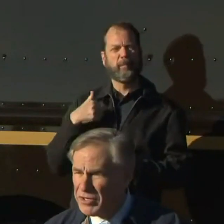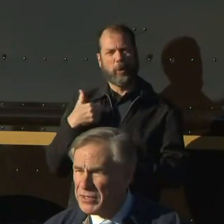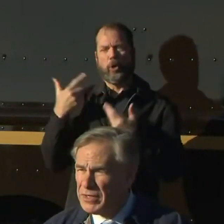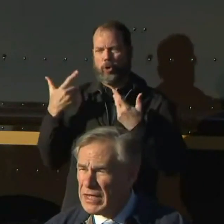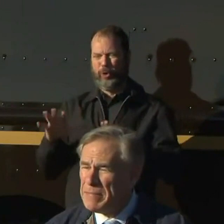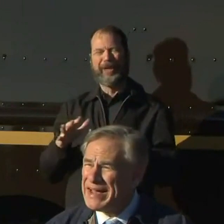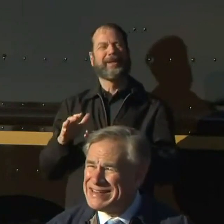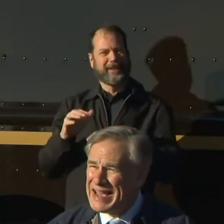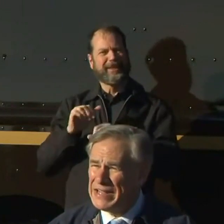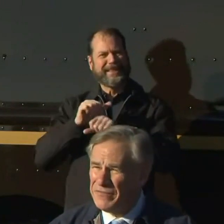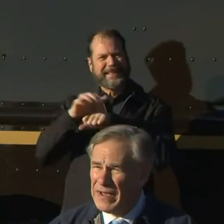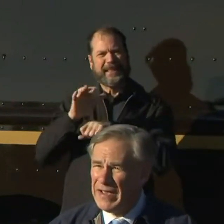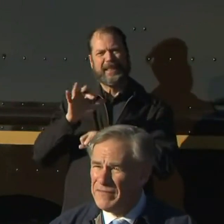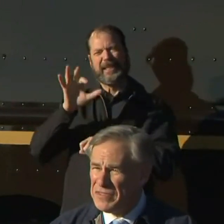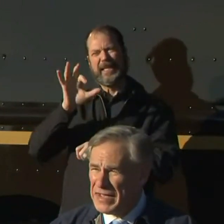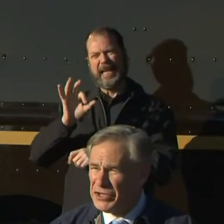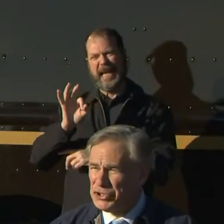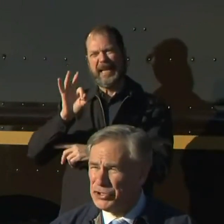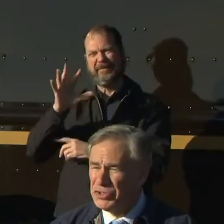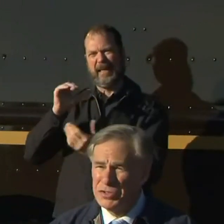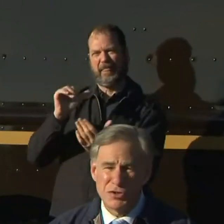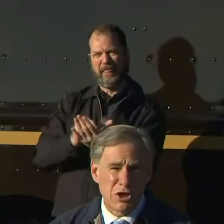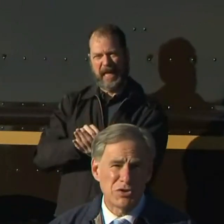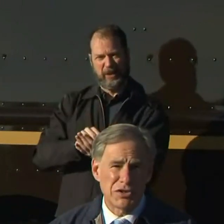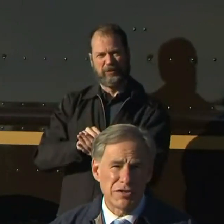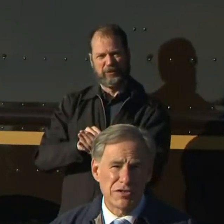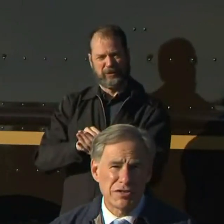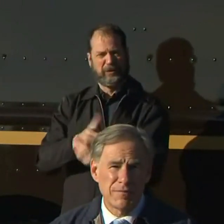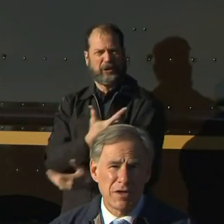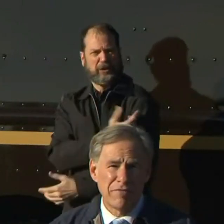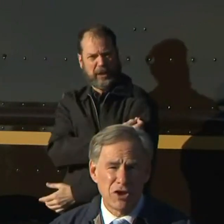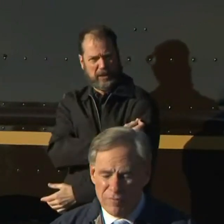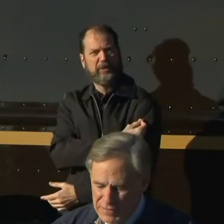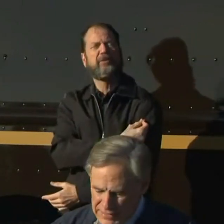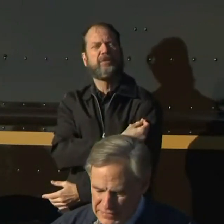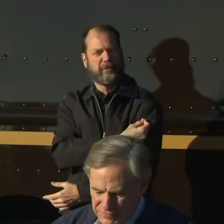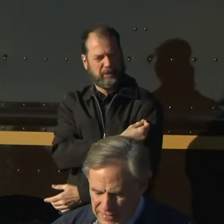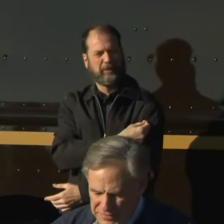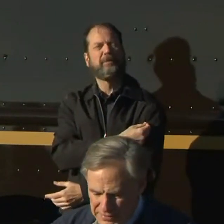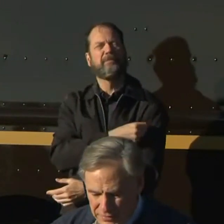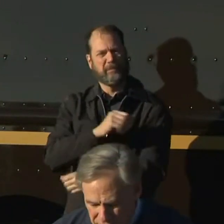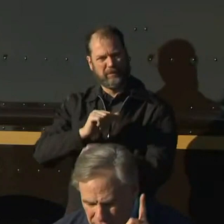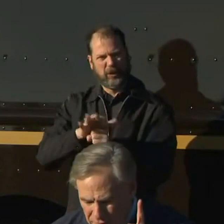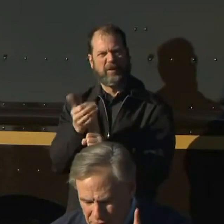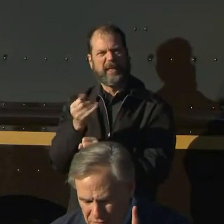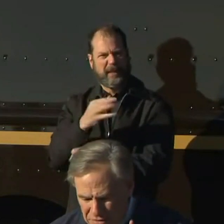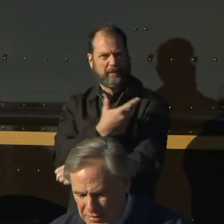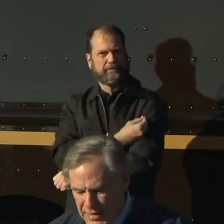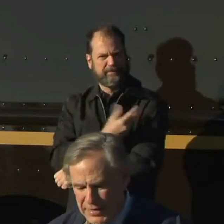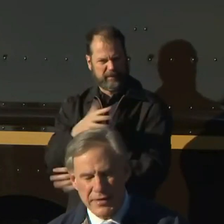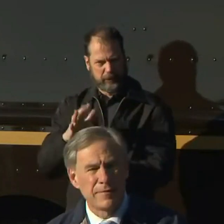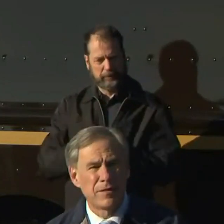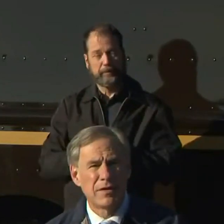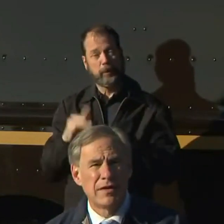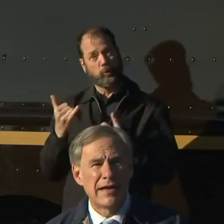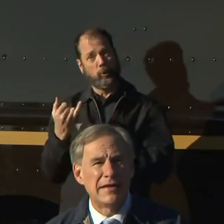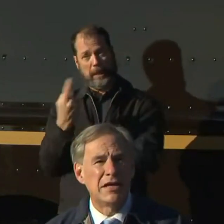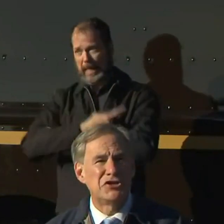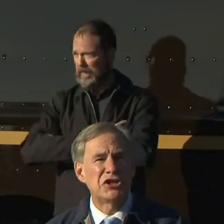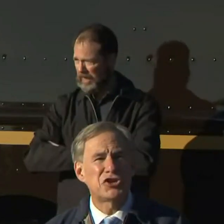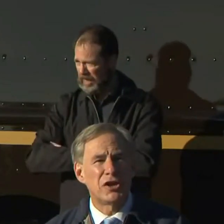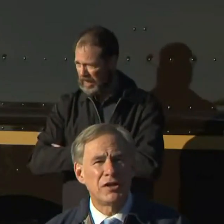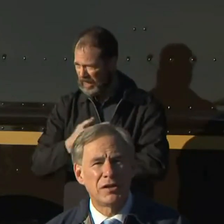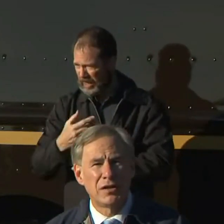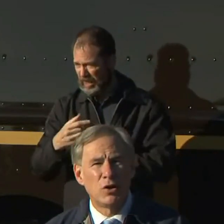already delivered about 95,000 doses of the COVID-19 vaccine. Today,